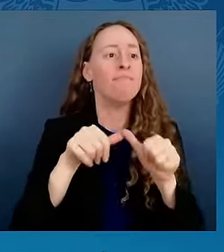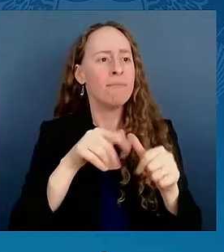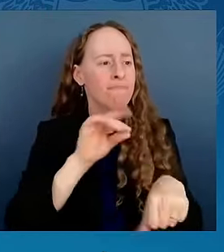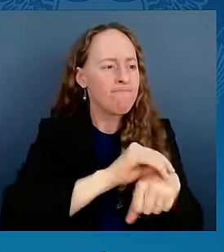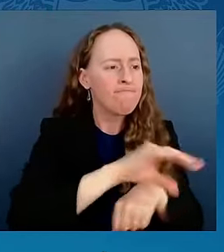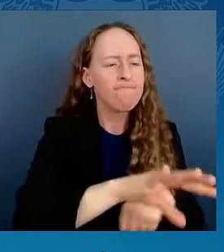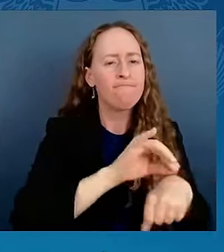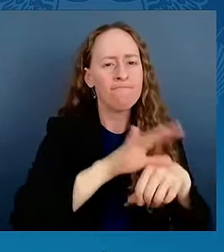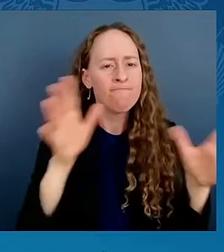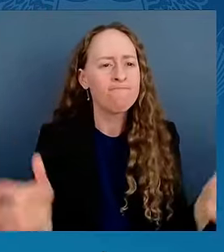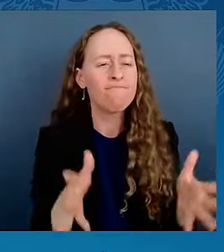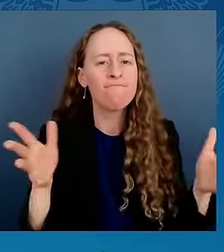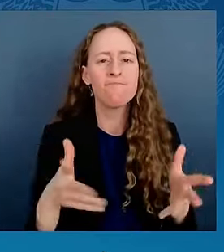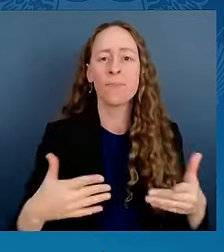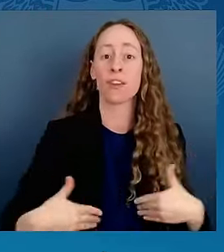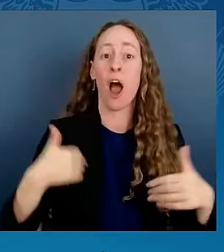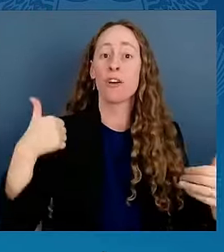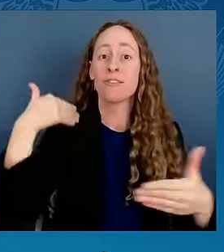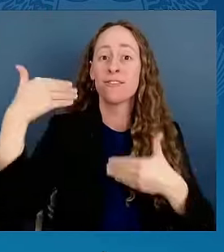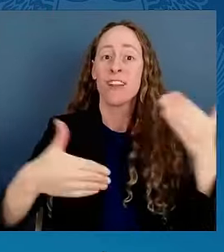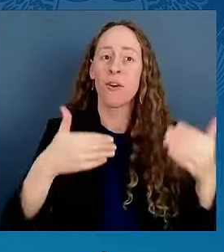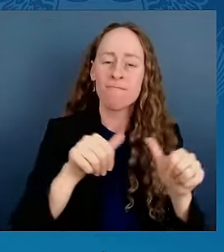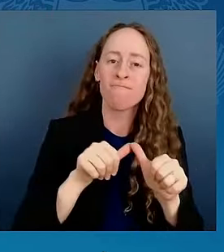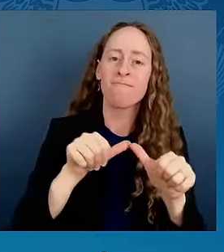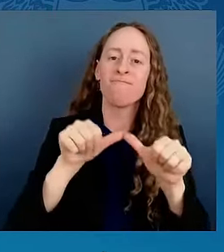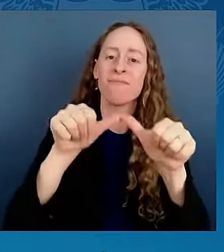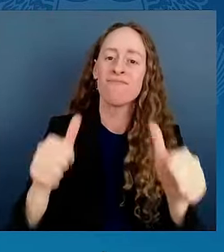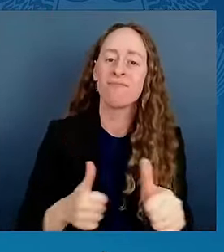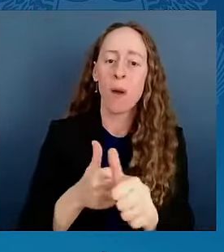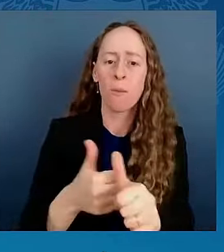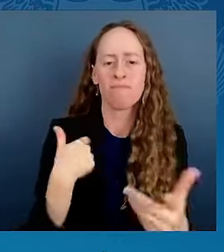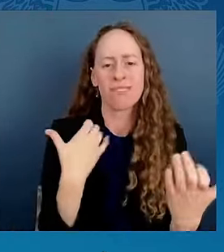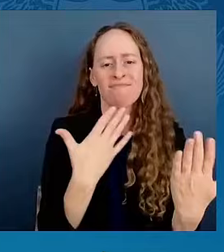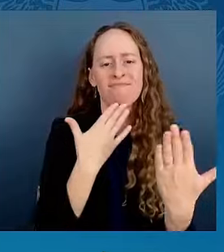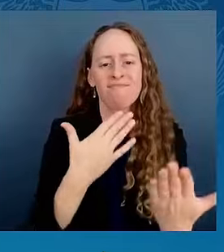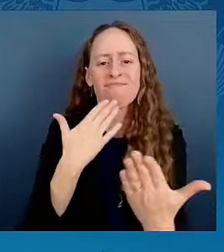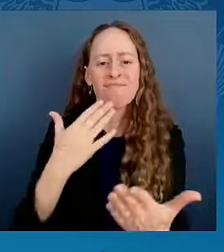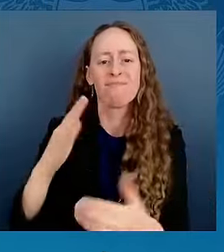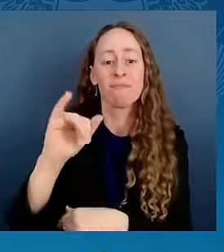for this unforgettable opportunity. Well done.